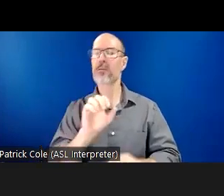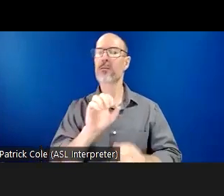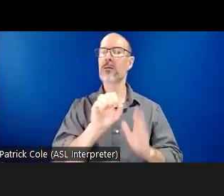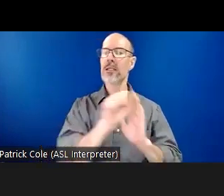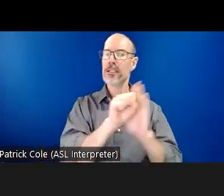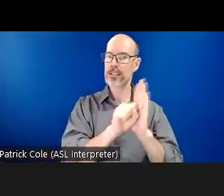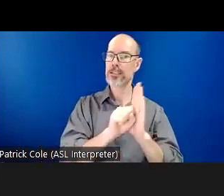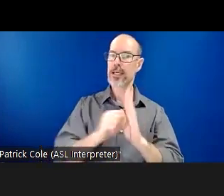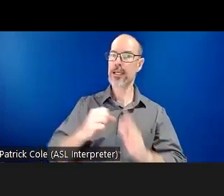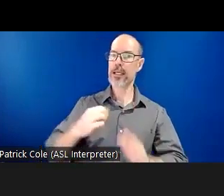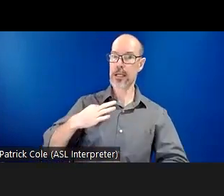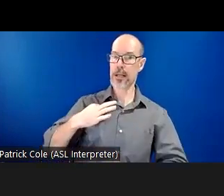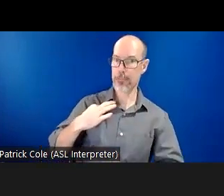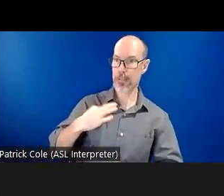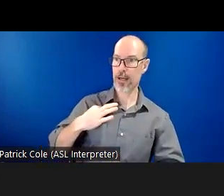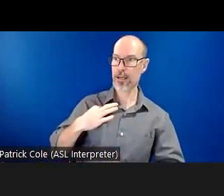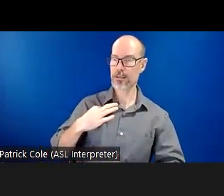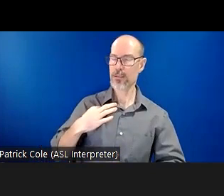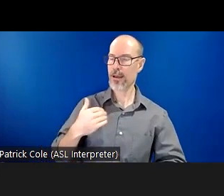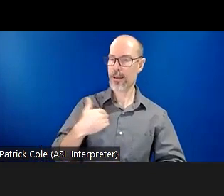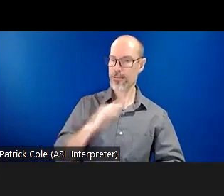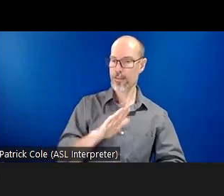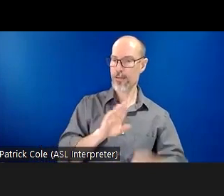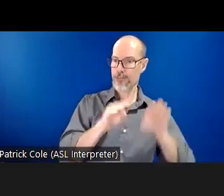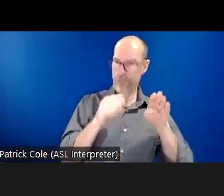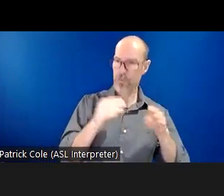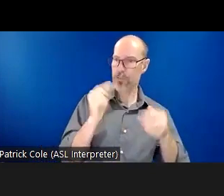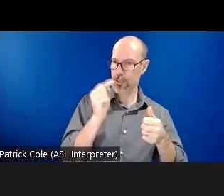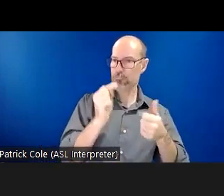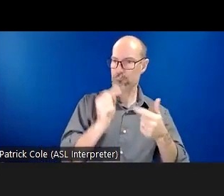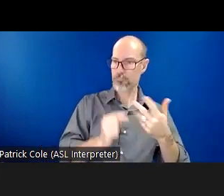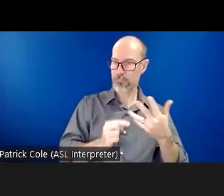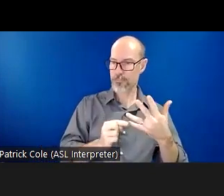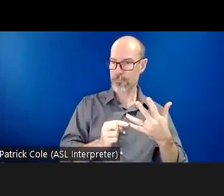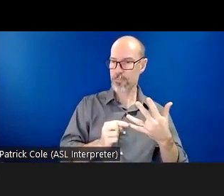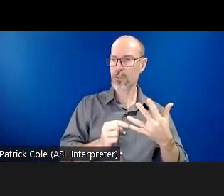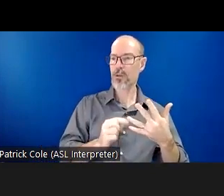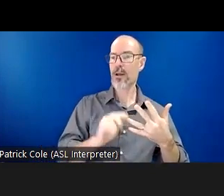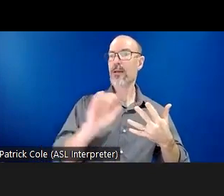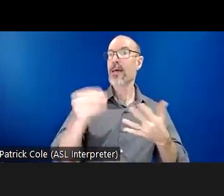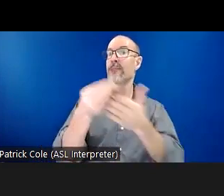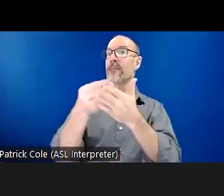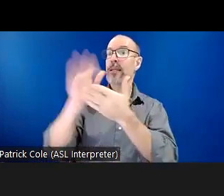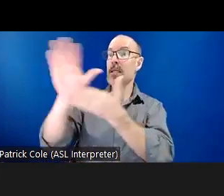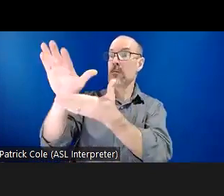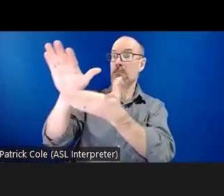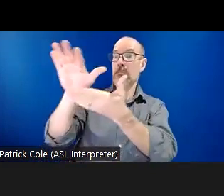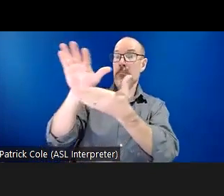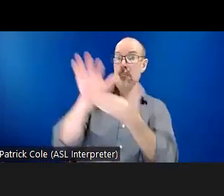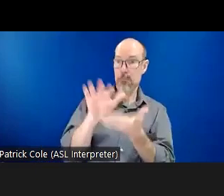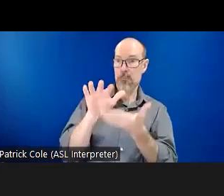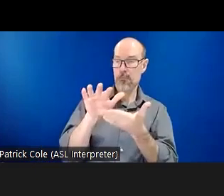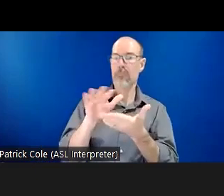these focuses in mind, and then that funding hopefully comes to the